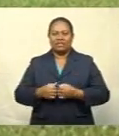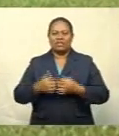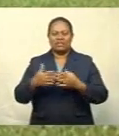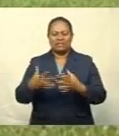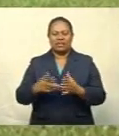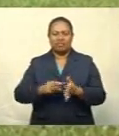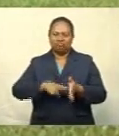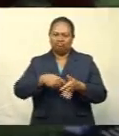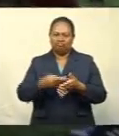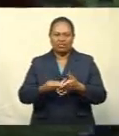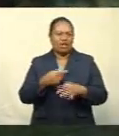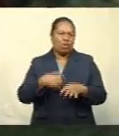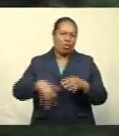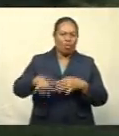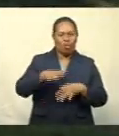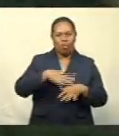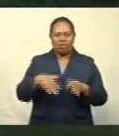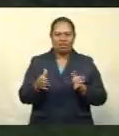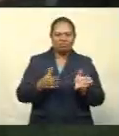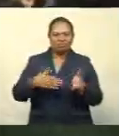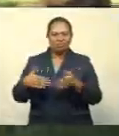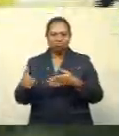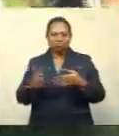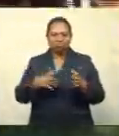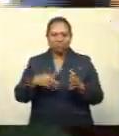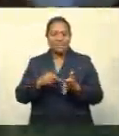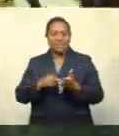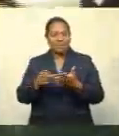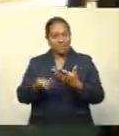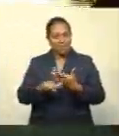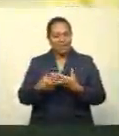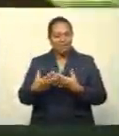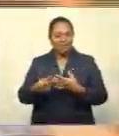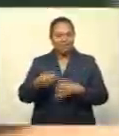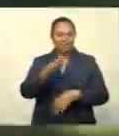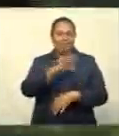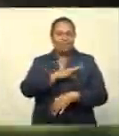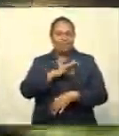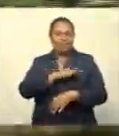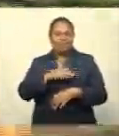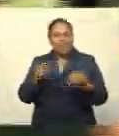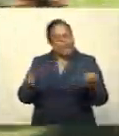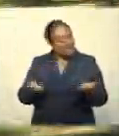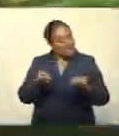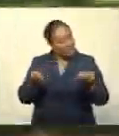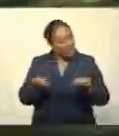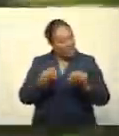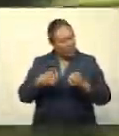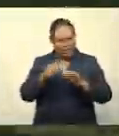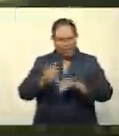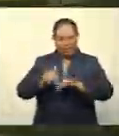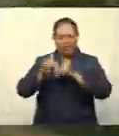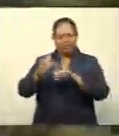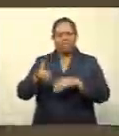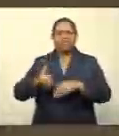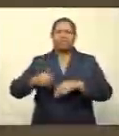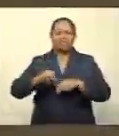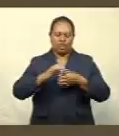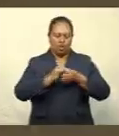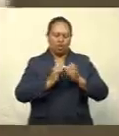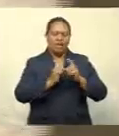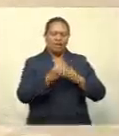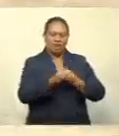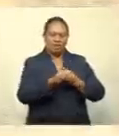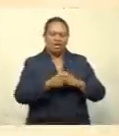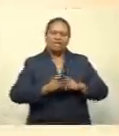and power moves. Members say the program also have health benefits and it encourages the participants to use their own environment to stay